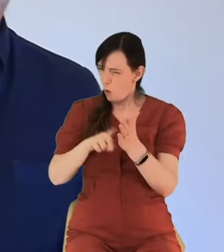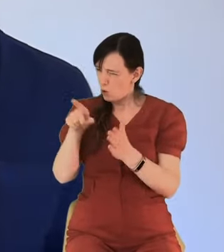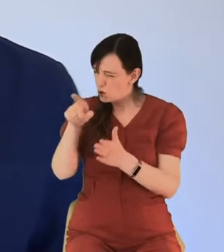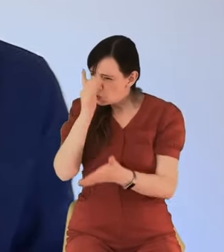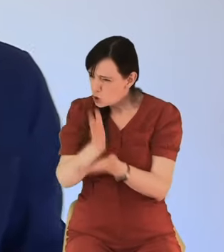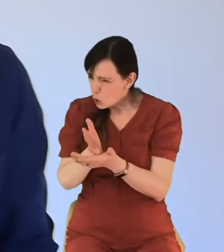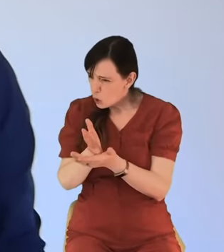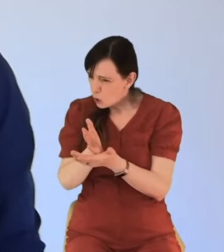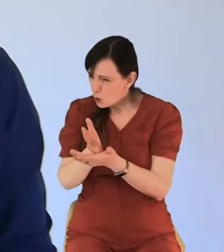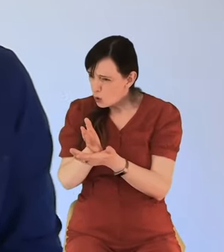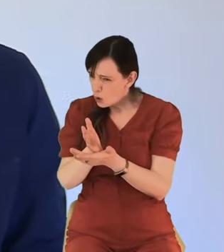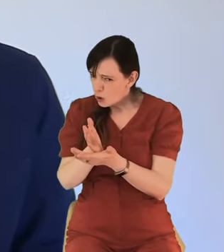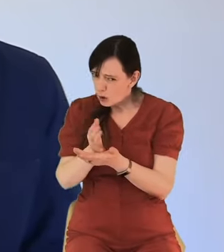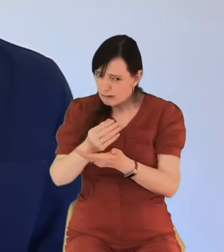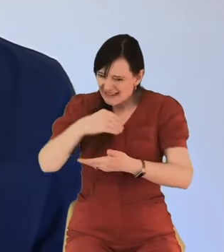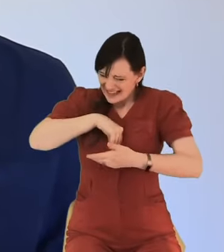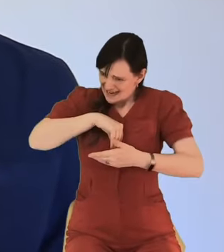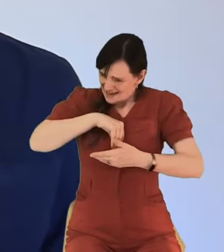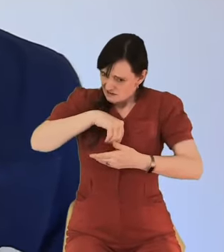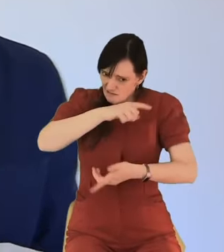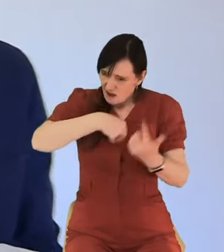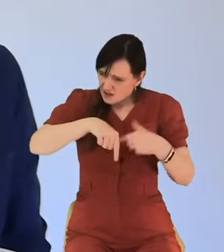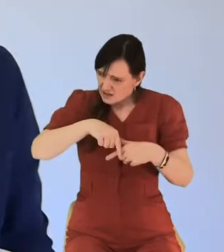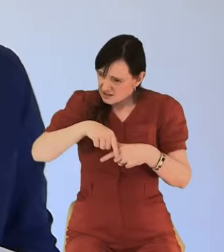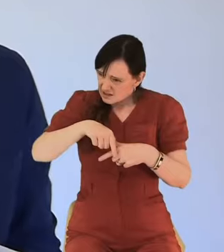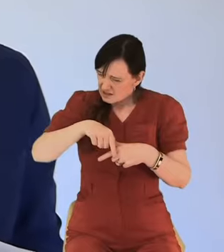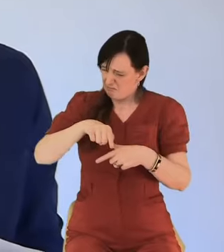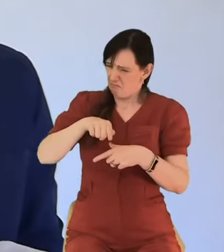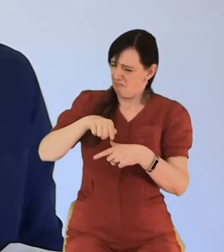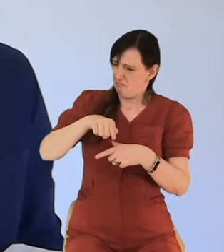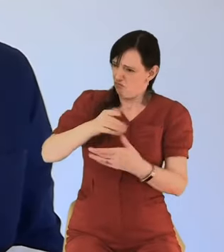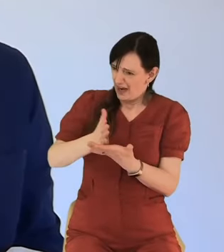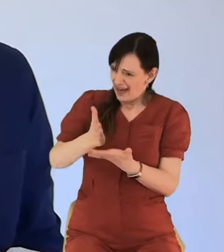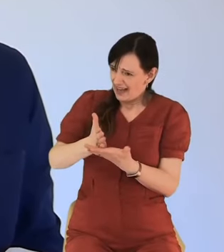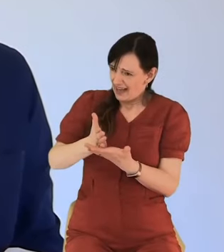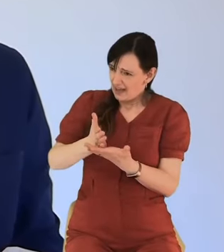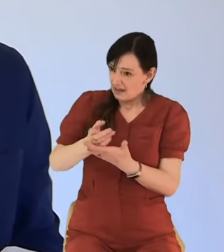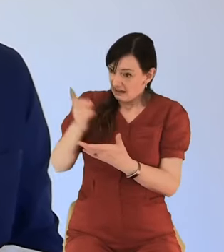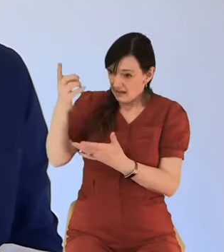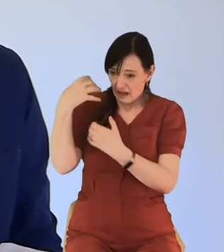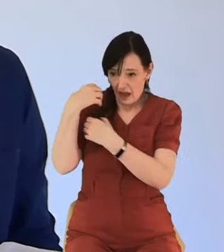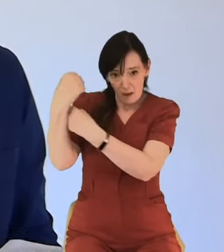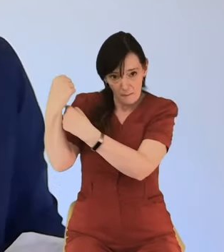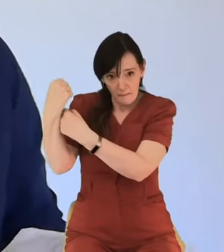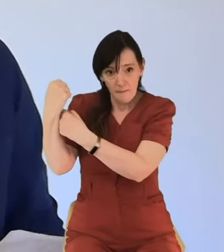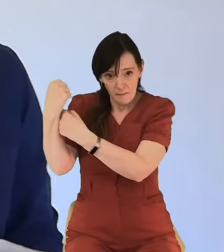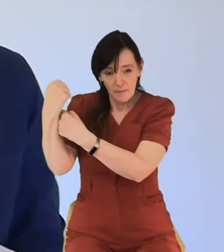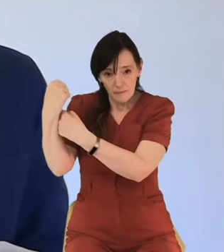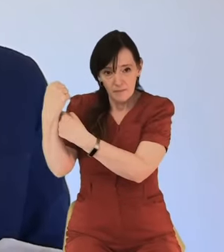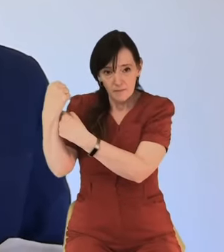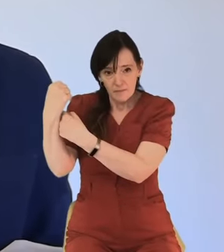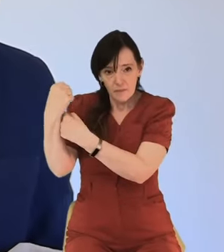You sure he's at work in us? You sure he's got hold of us? Paul says, don't you